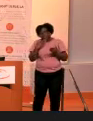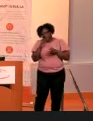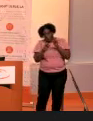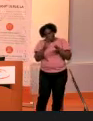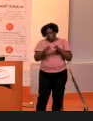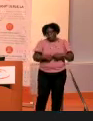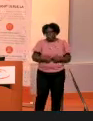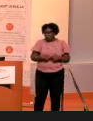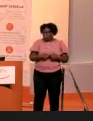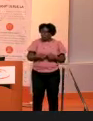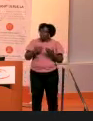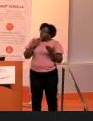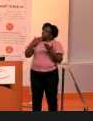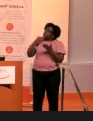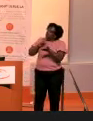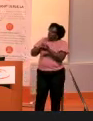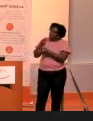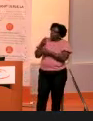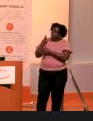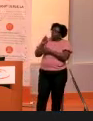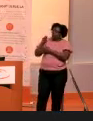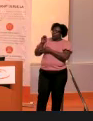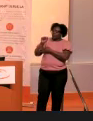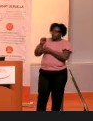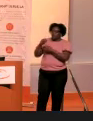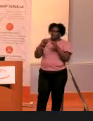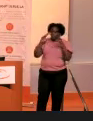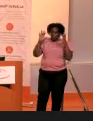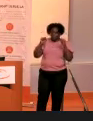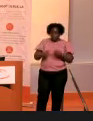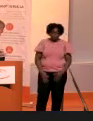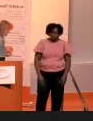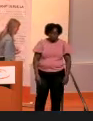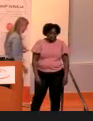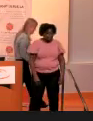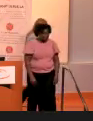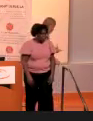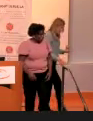that. And thank you so much, Dr. Grossman. This was really awesome.